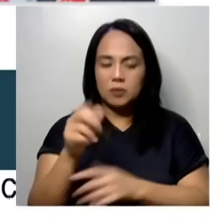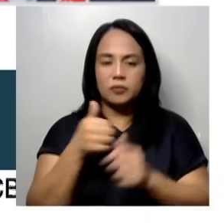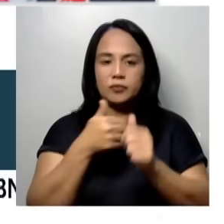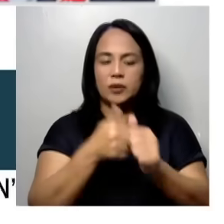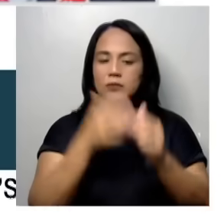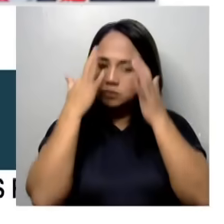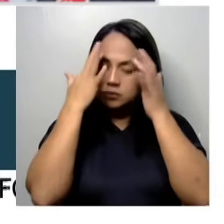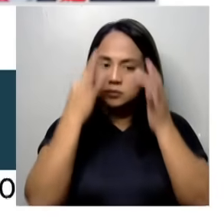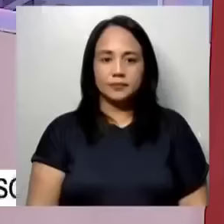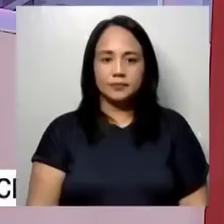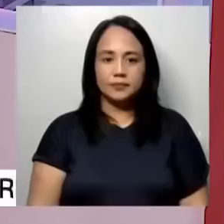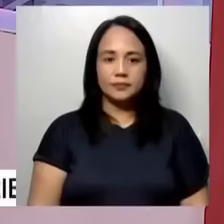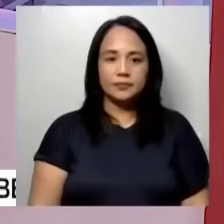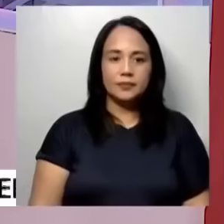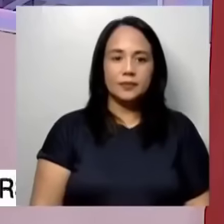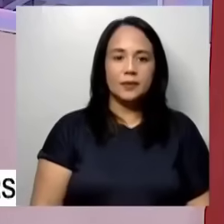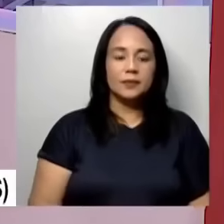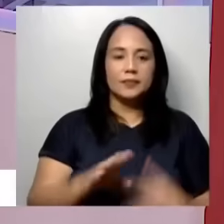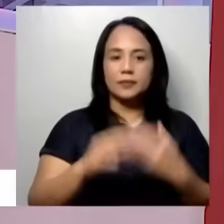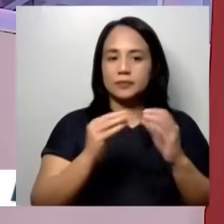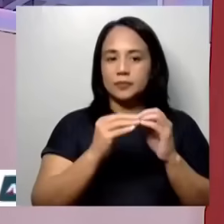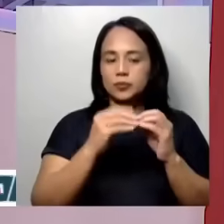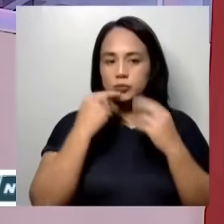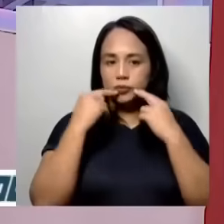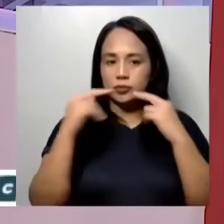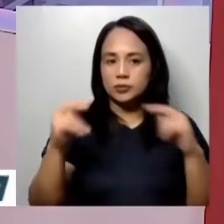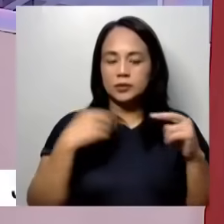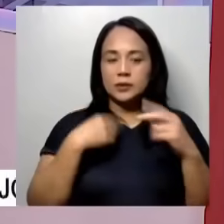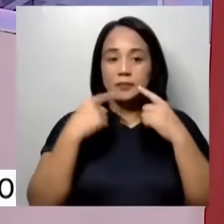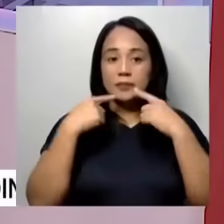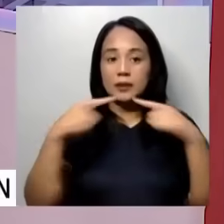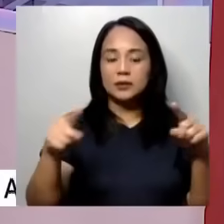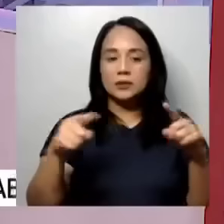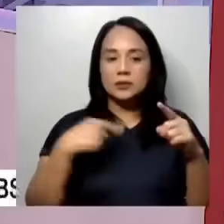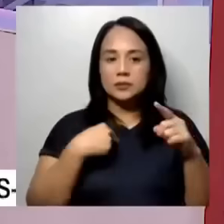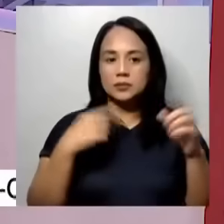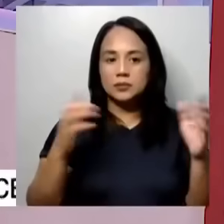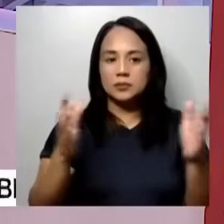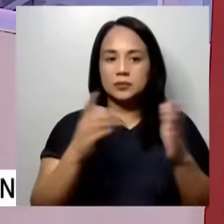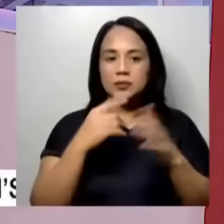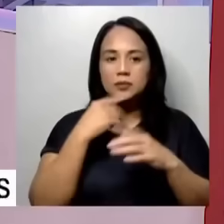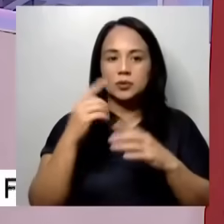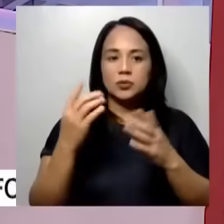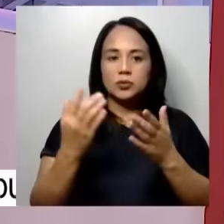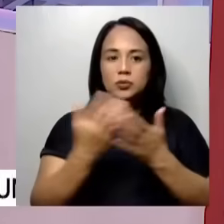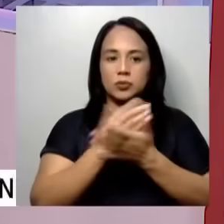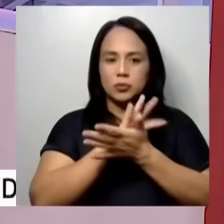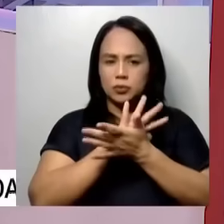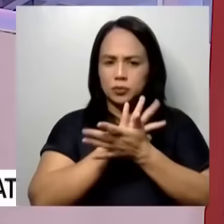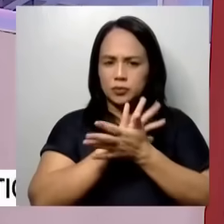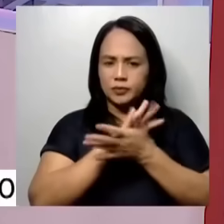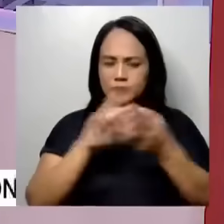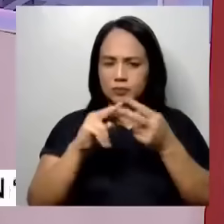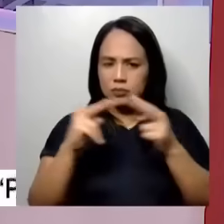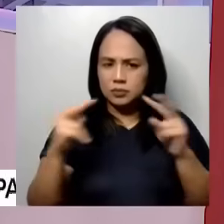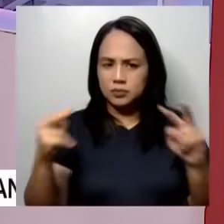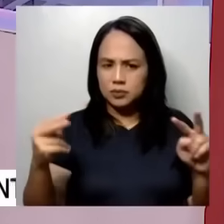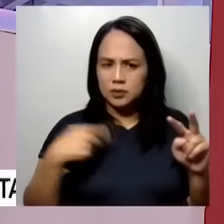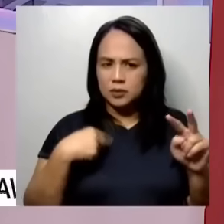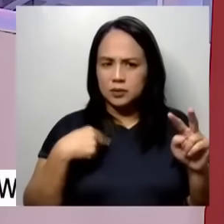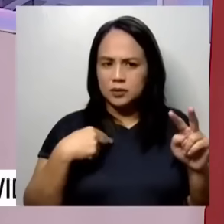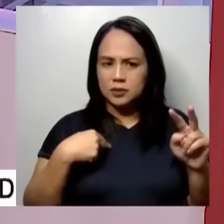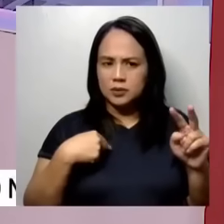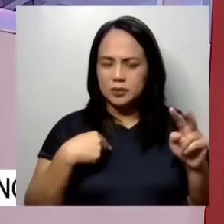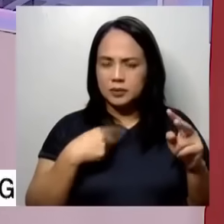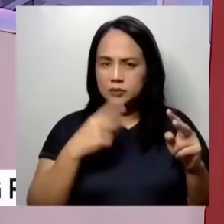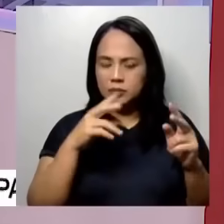of the High Court. The public once again urged to mask up as a new COVID strain is now deemed a variant of interest by